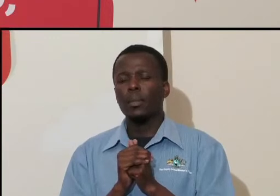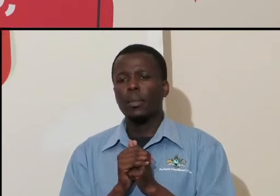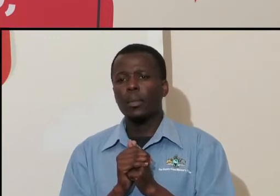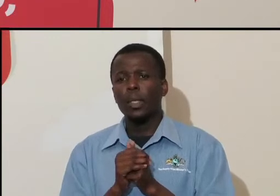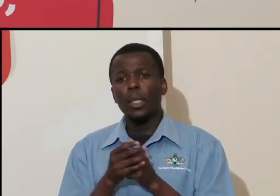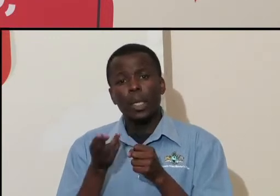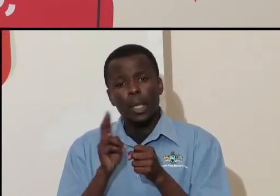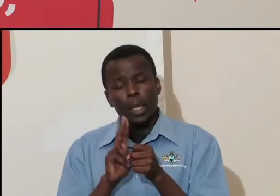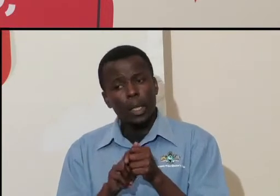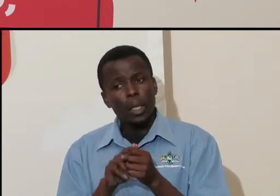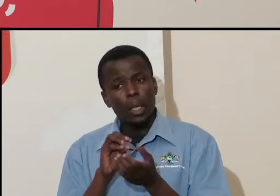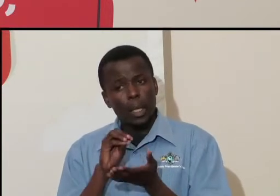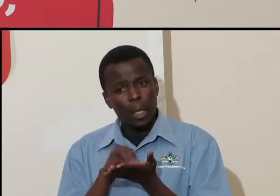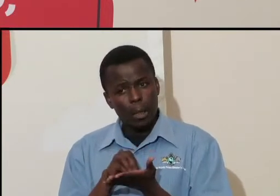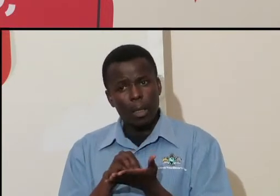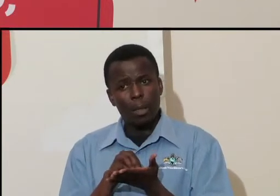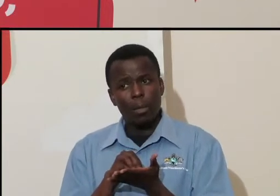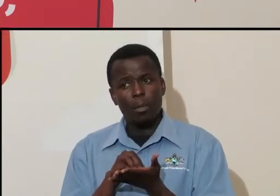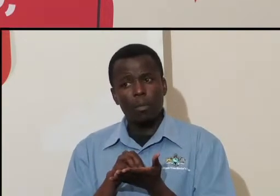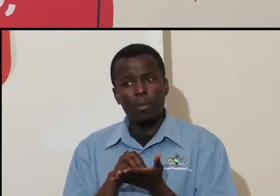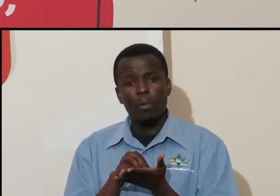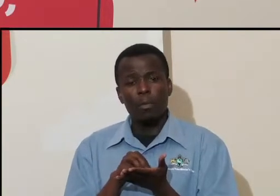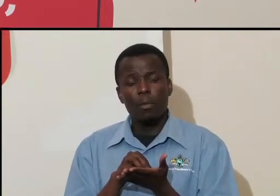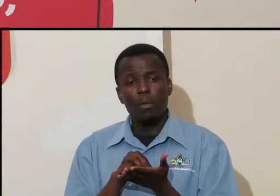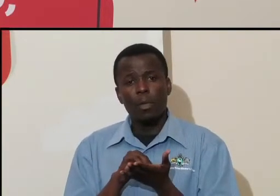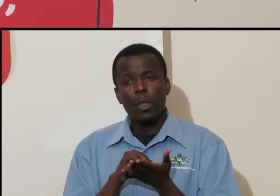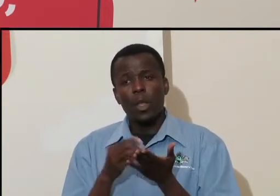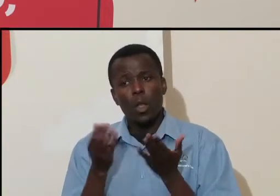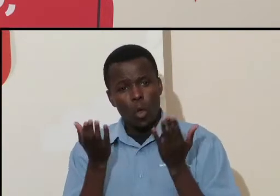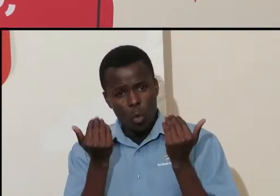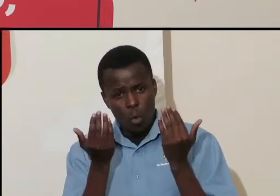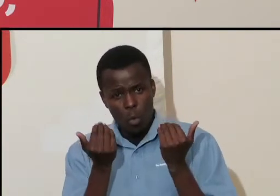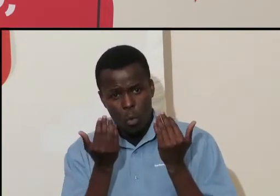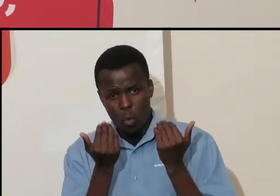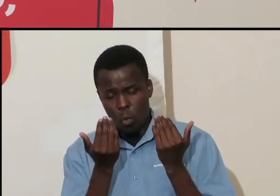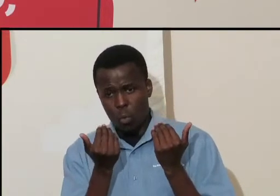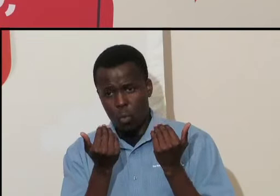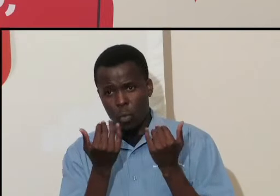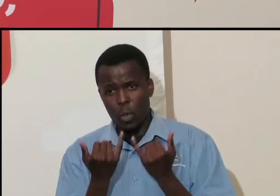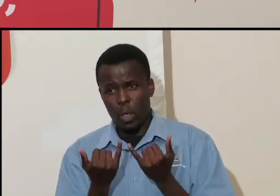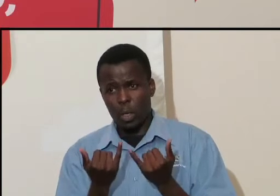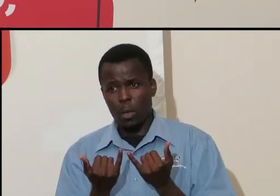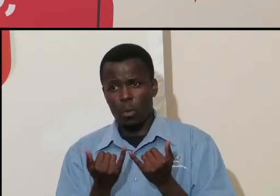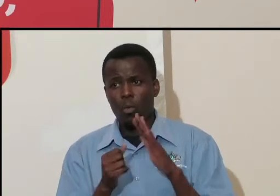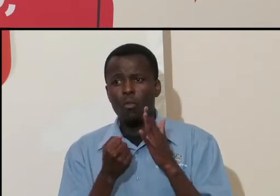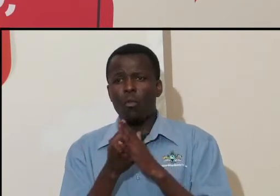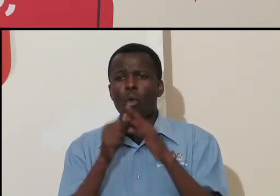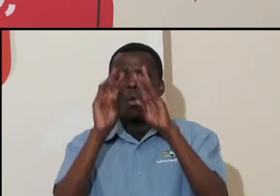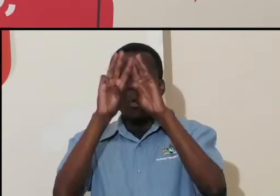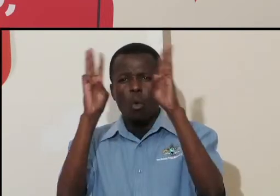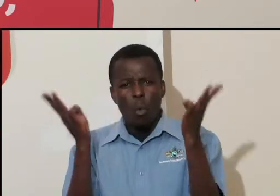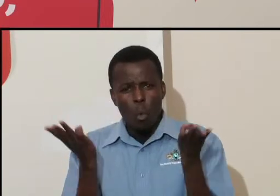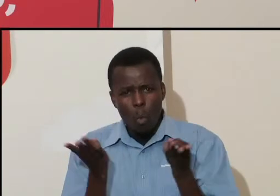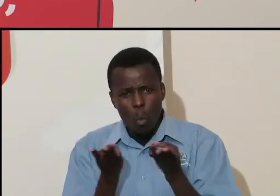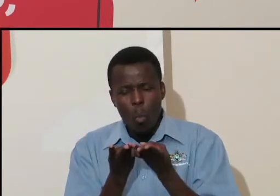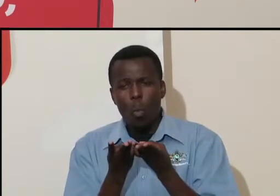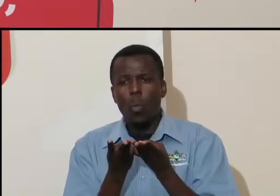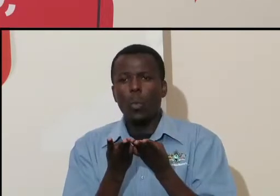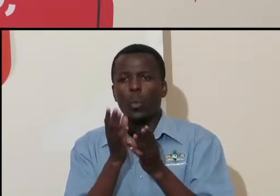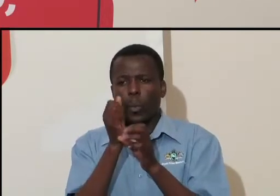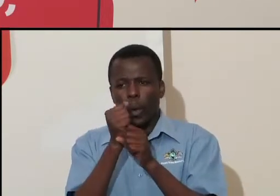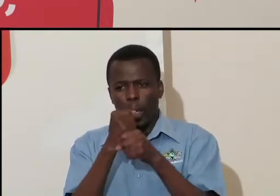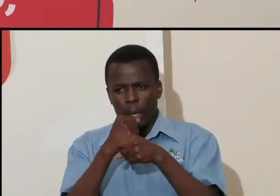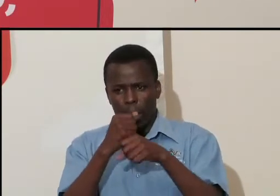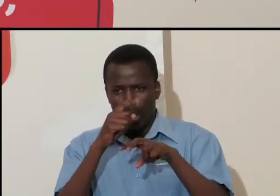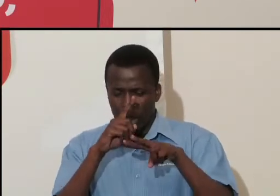The call for World AIDS Day 2021 is to ensure